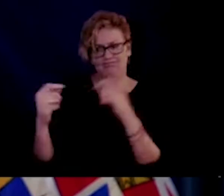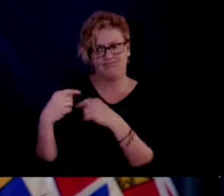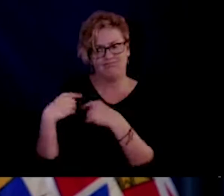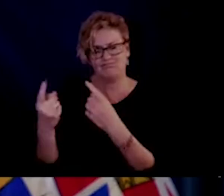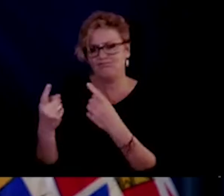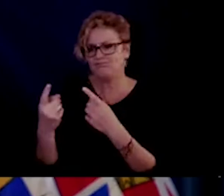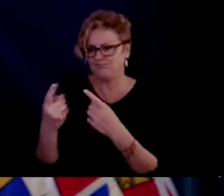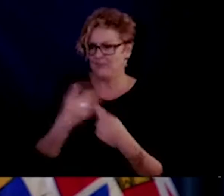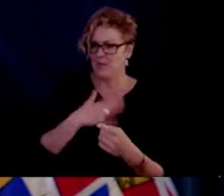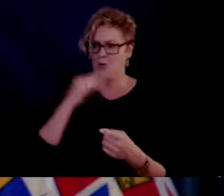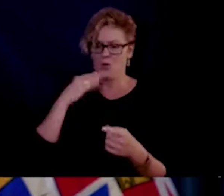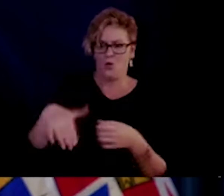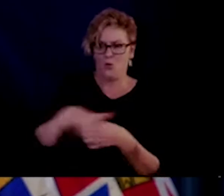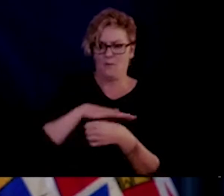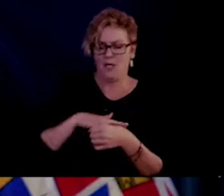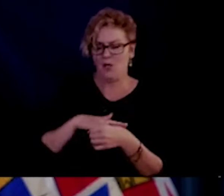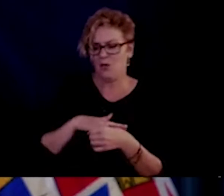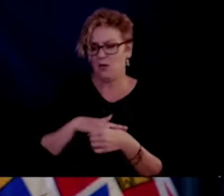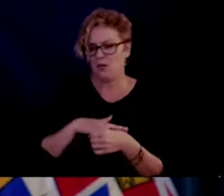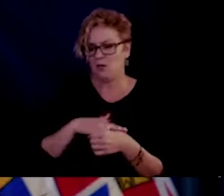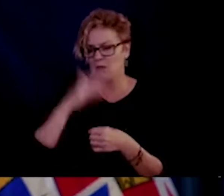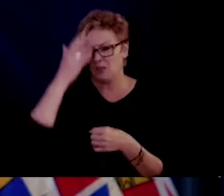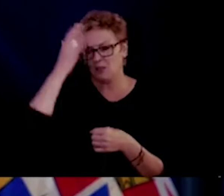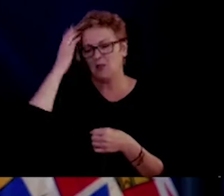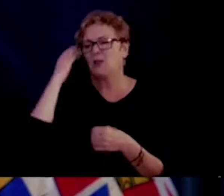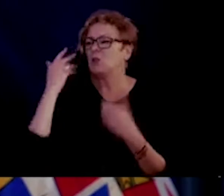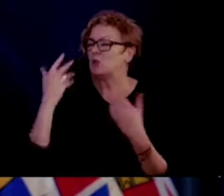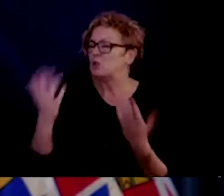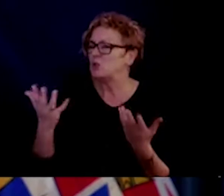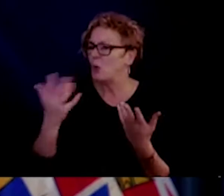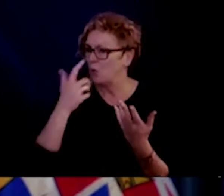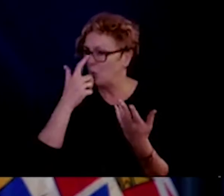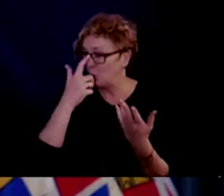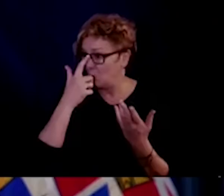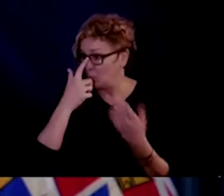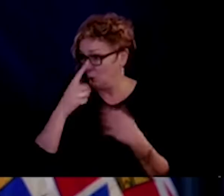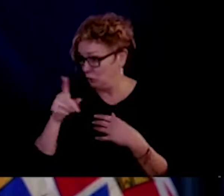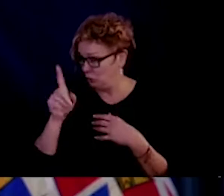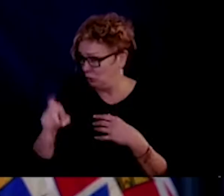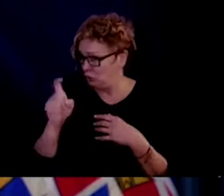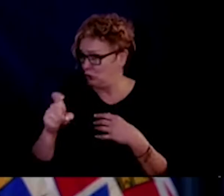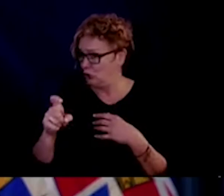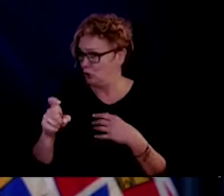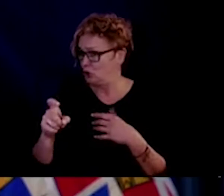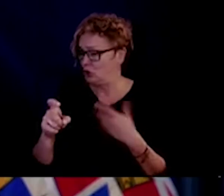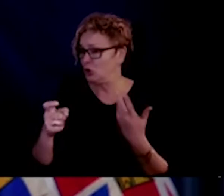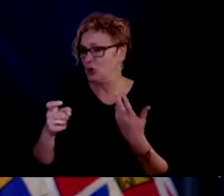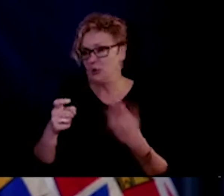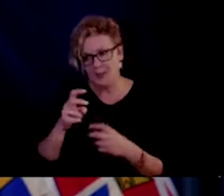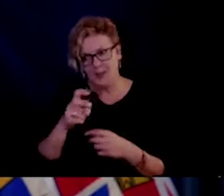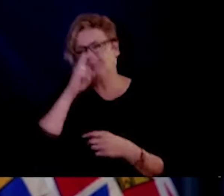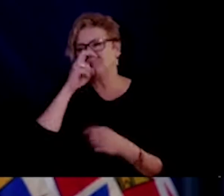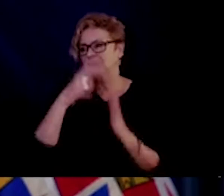of a challenge do you think it might be to impose these even stricter orders in areas where the transmission rates